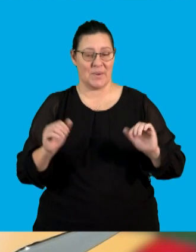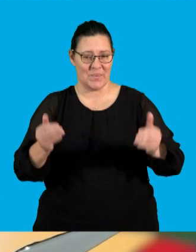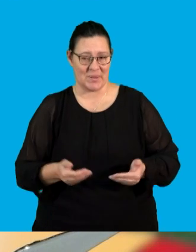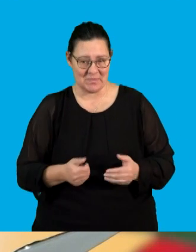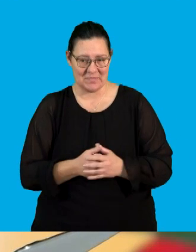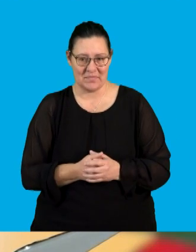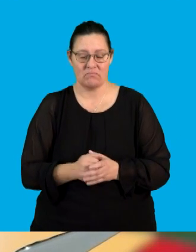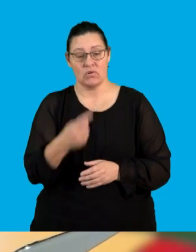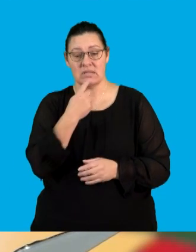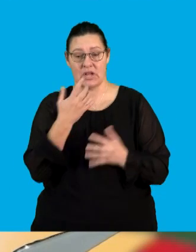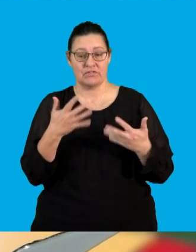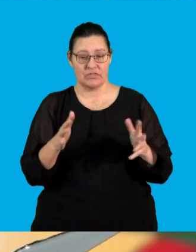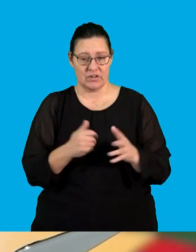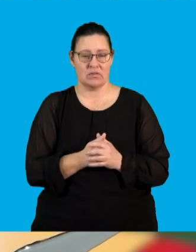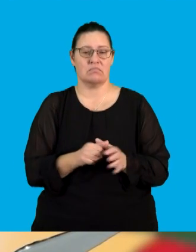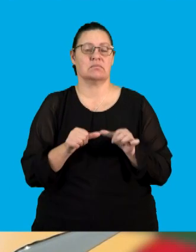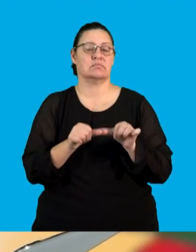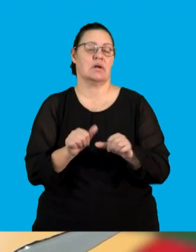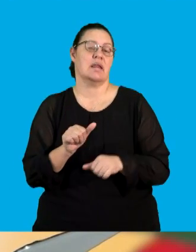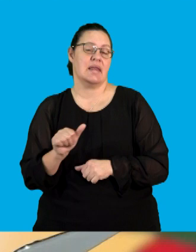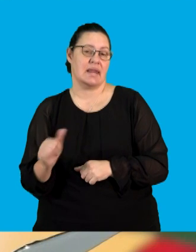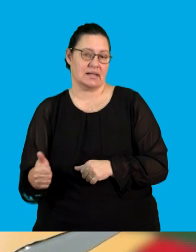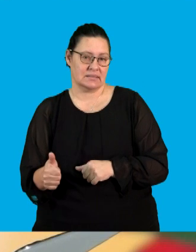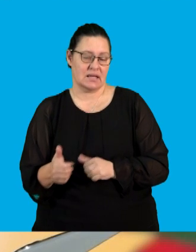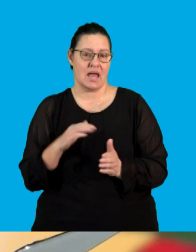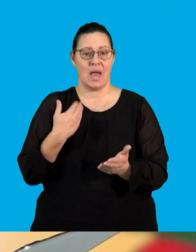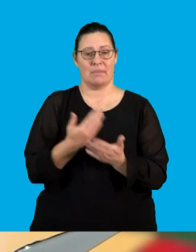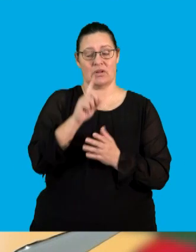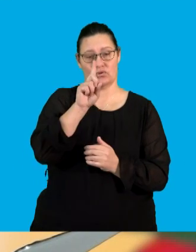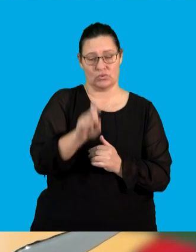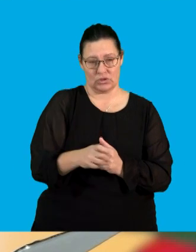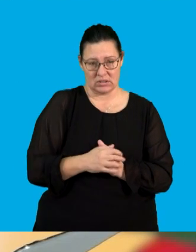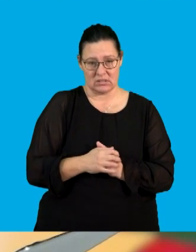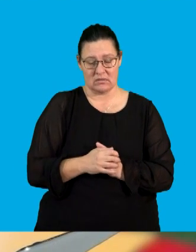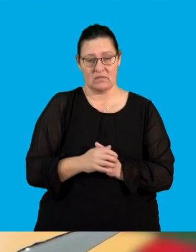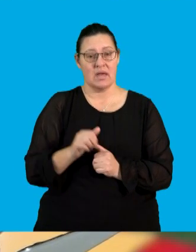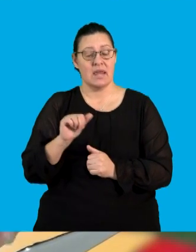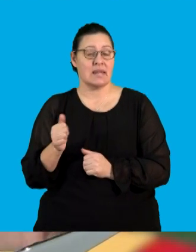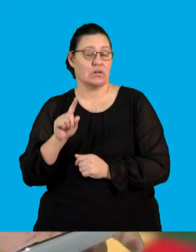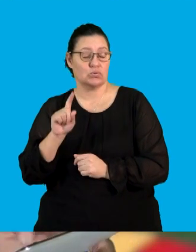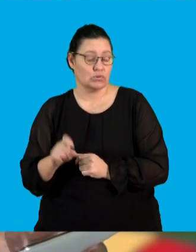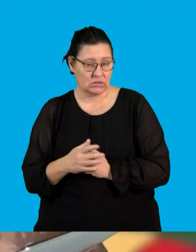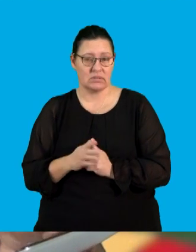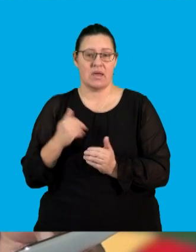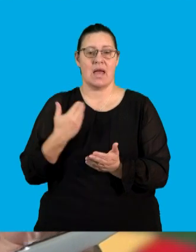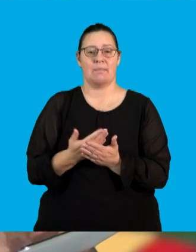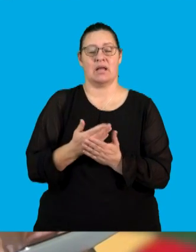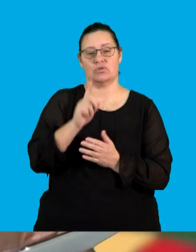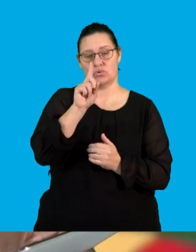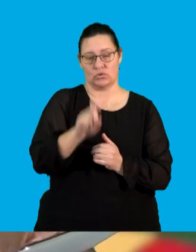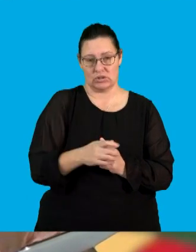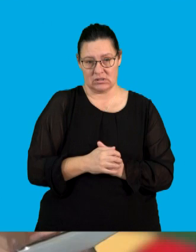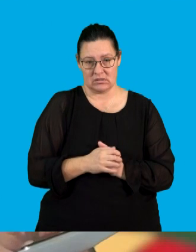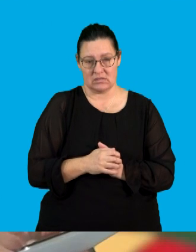Welcome back, learners. So as we have said, we are moving on now to the next part of our application questions, or the next set of the questions, which are the